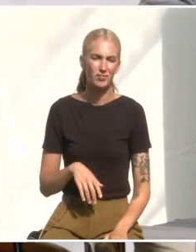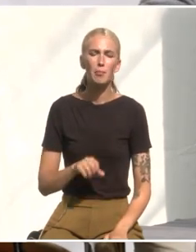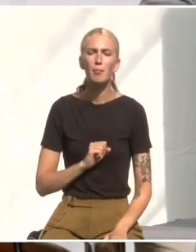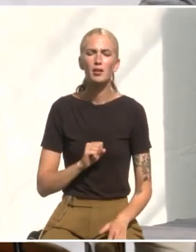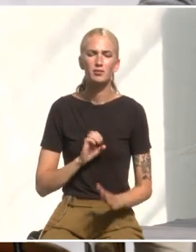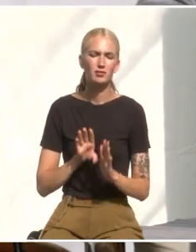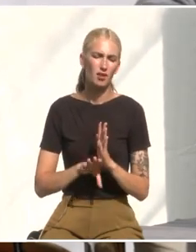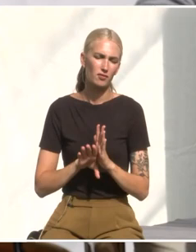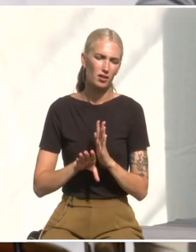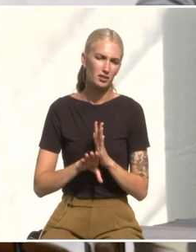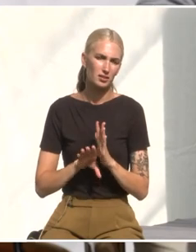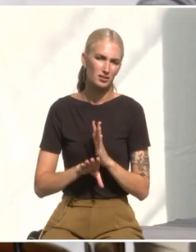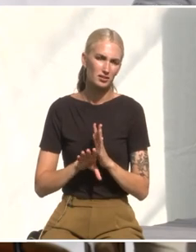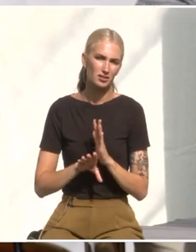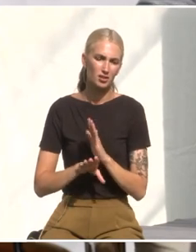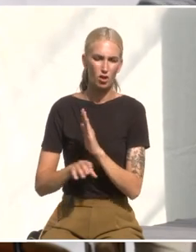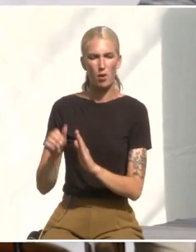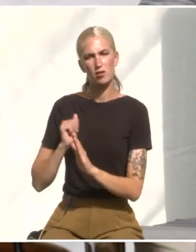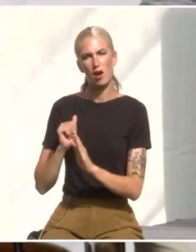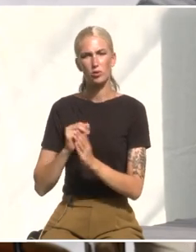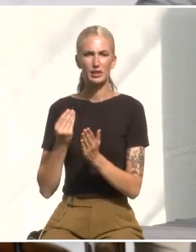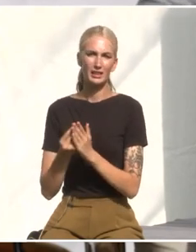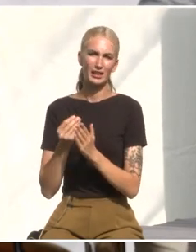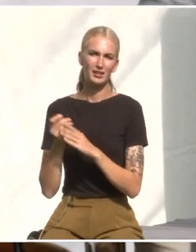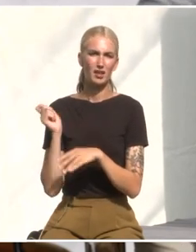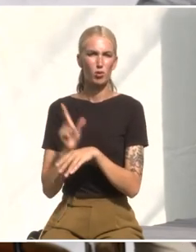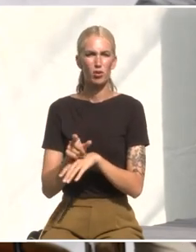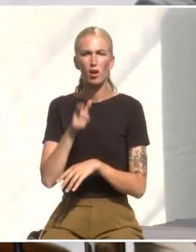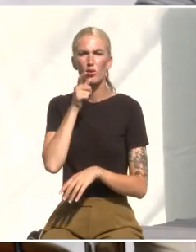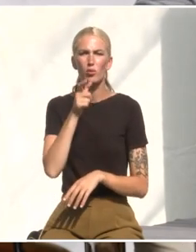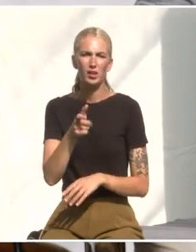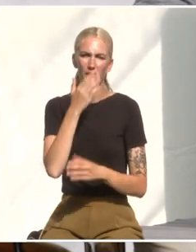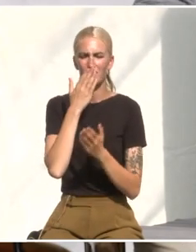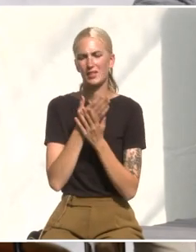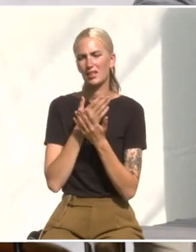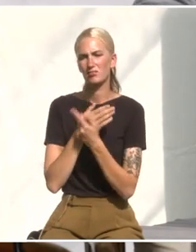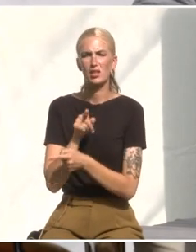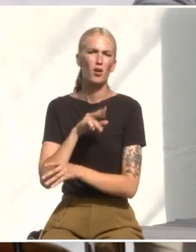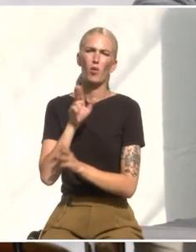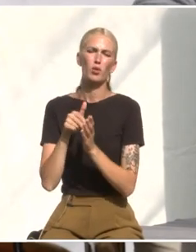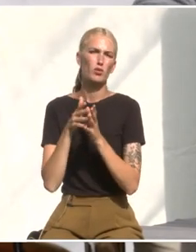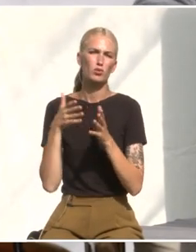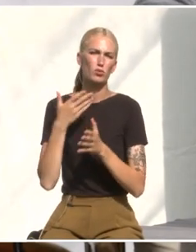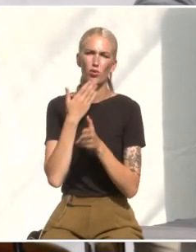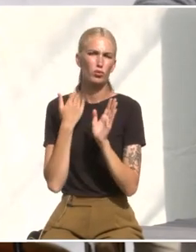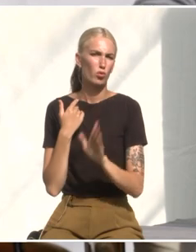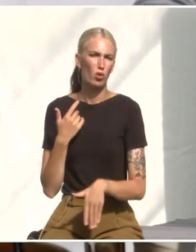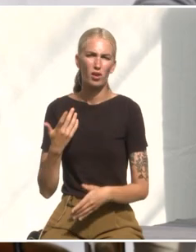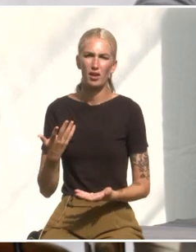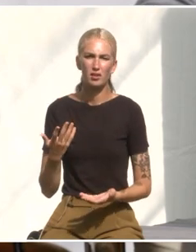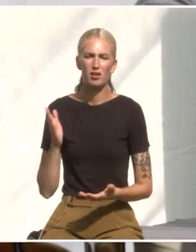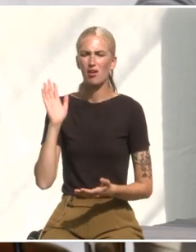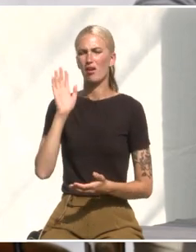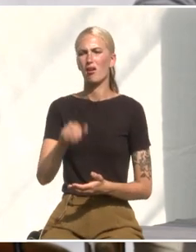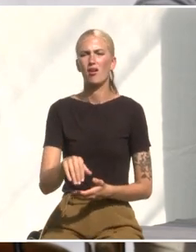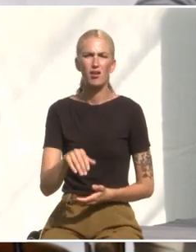usually undermine their patience. They say that this isn't a big problem, or if someone says that I don't think this is that big of a